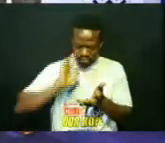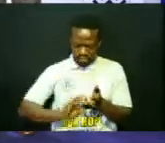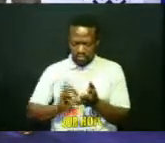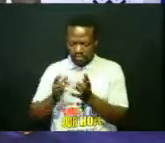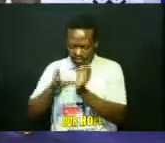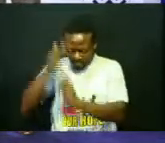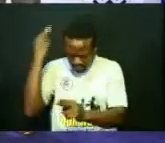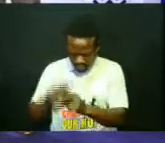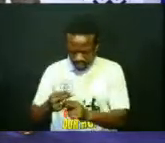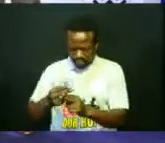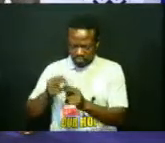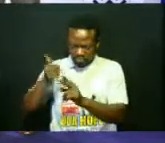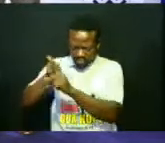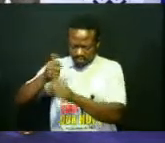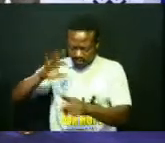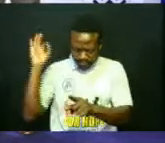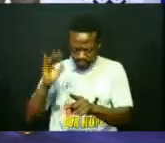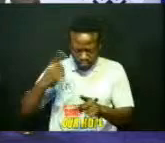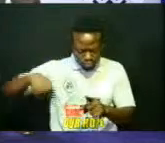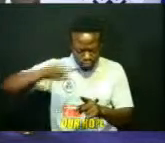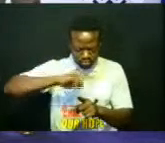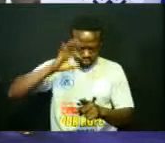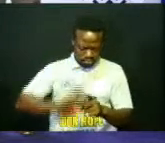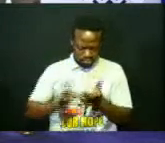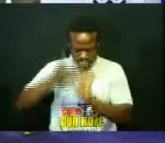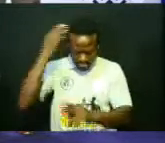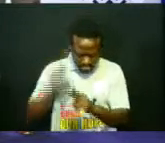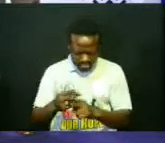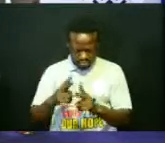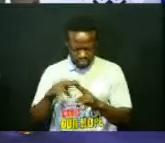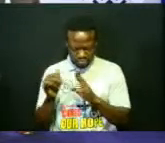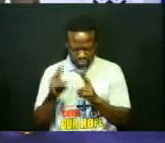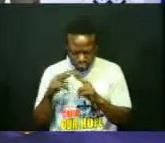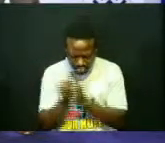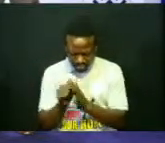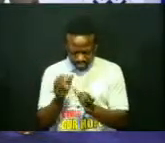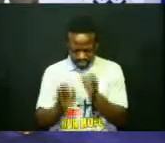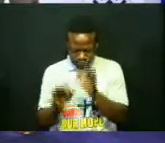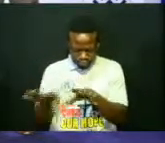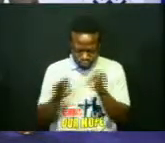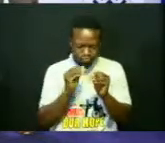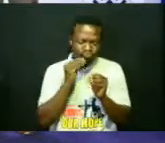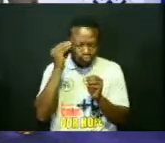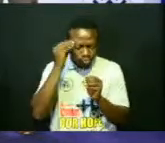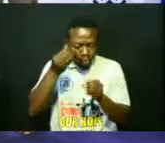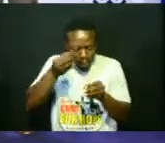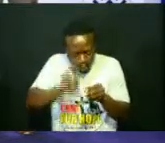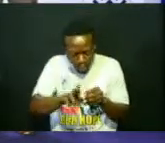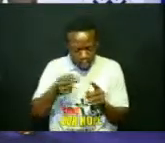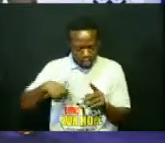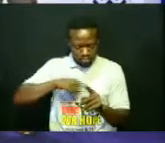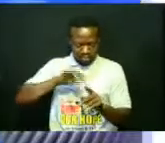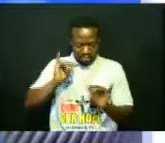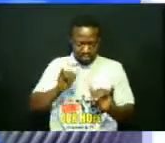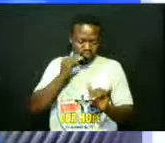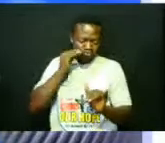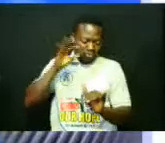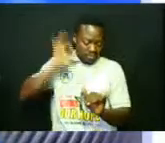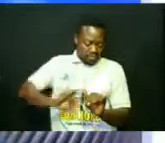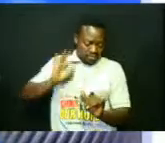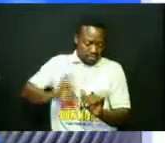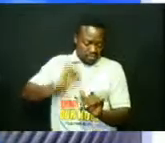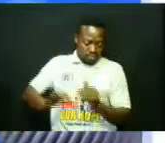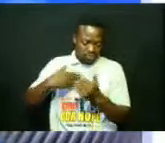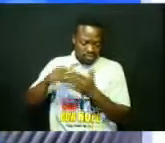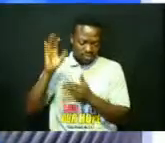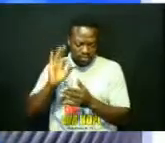your hands. They are vessels, O God, and we pray that your grace will descend upon them as never before.